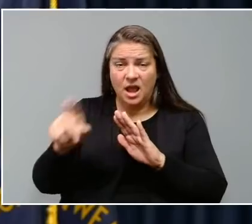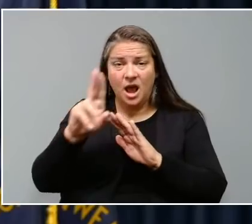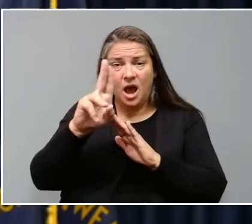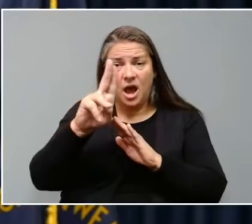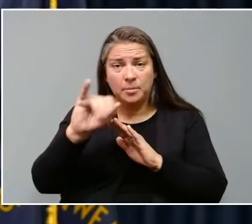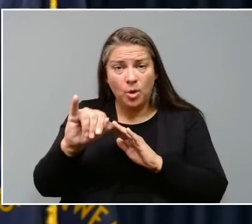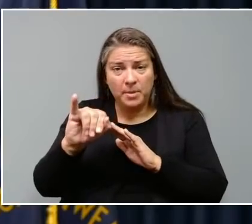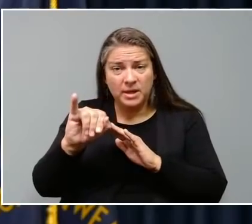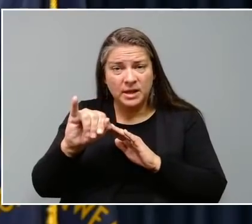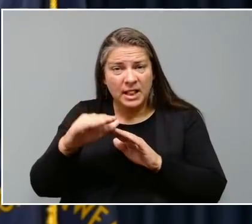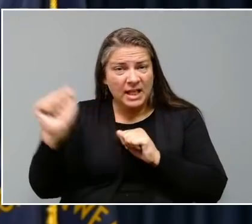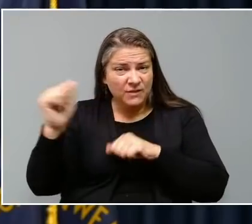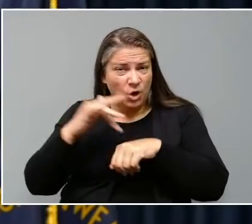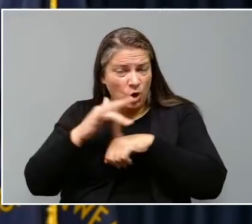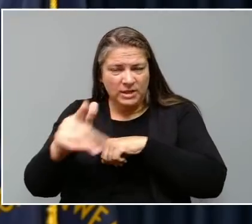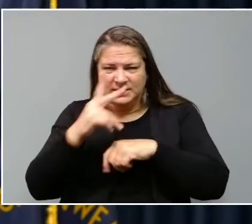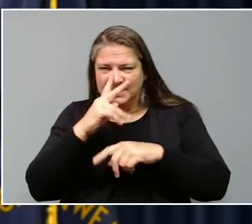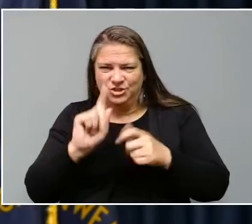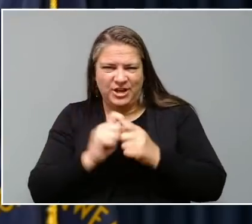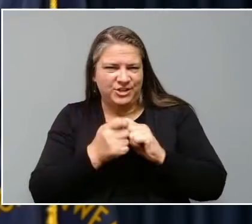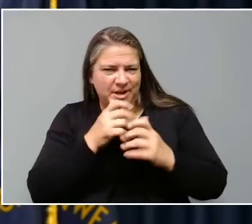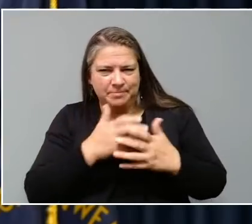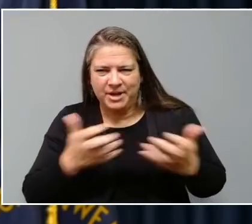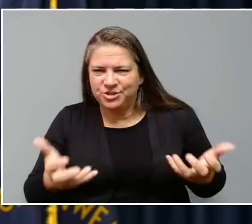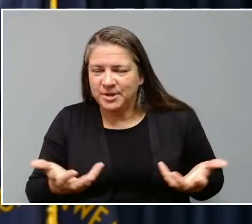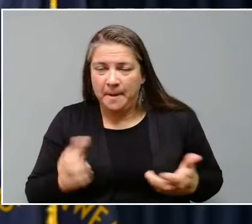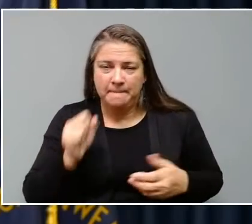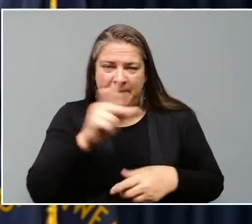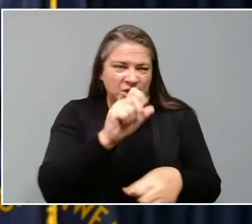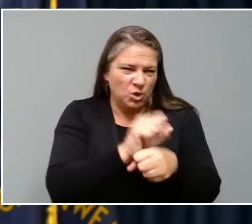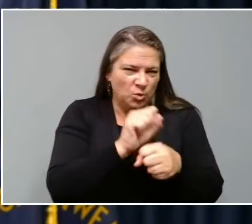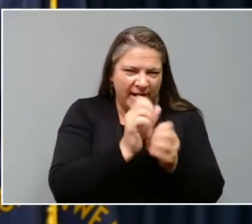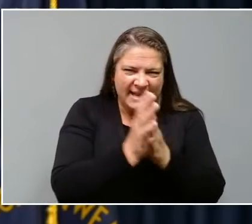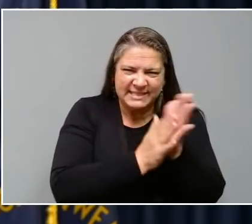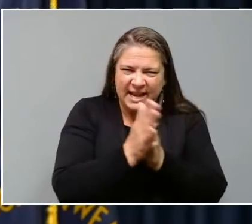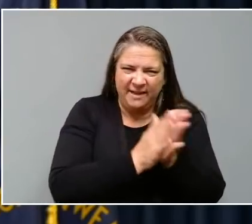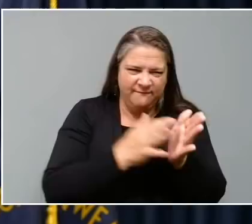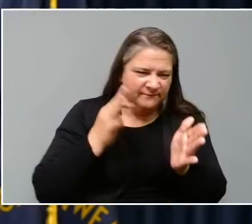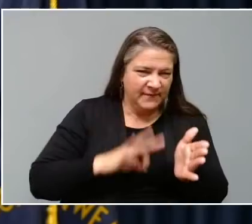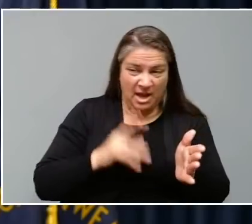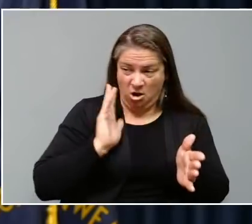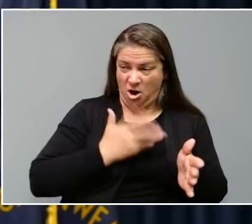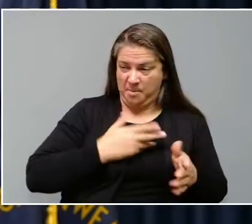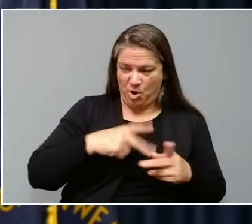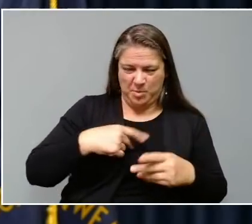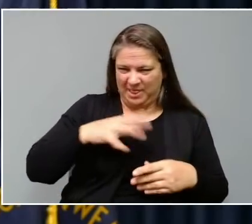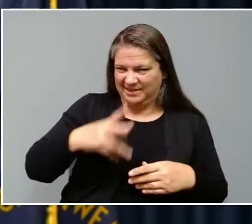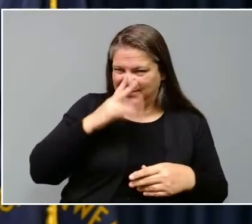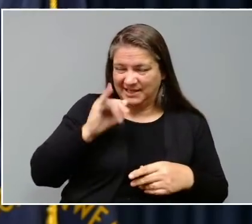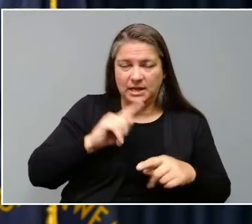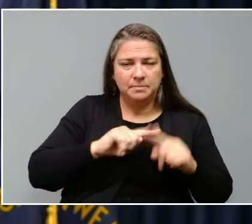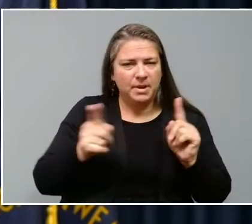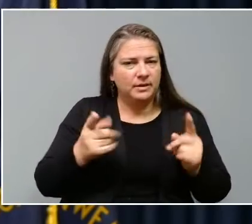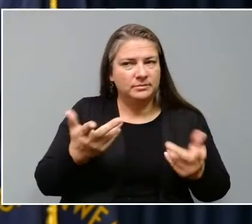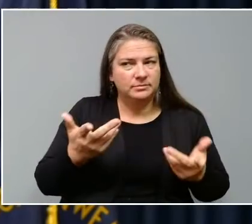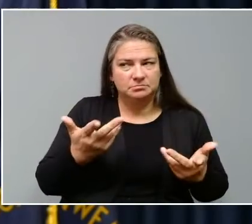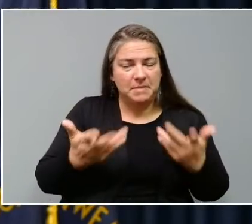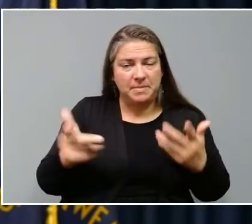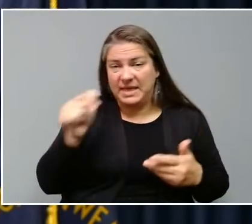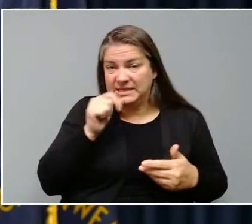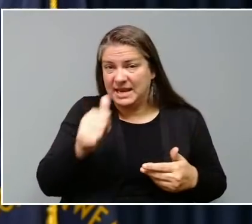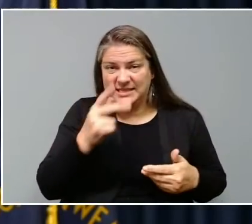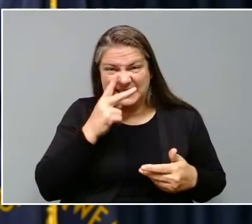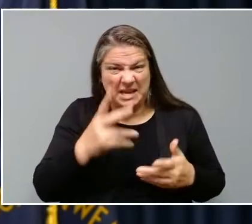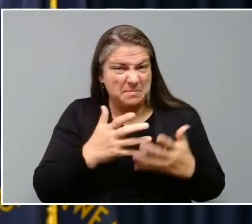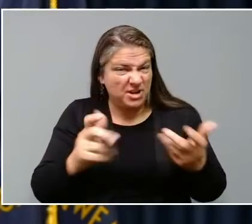much change. The fact that back to work incentives, and we haven't seen our program yet, but across the country might not have seen as much change as we